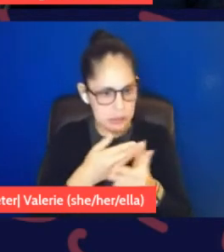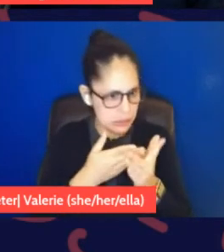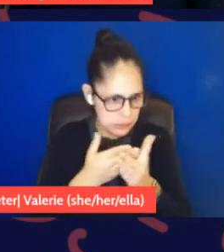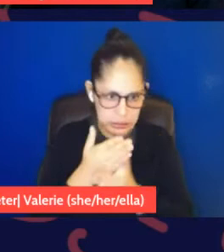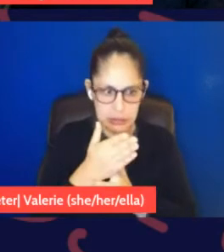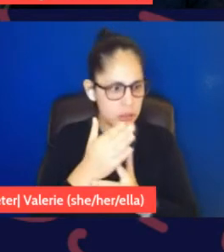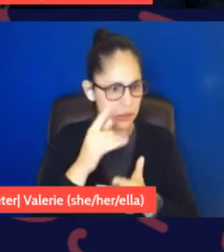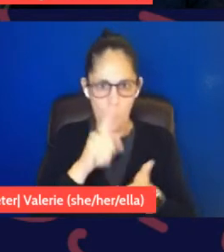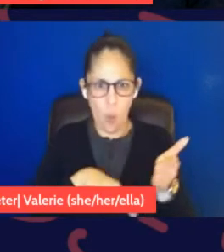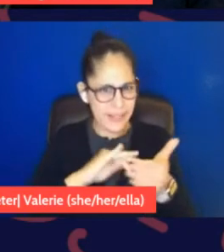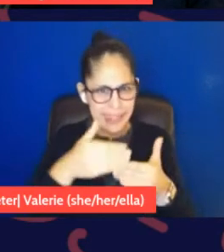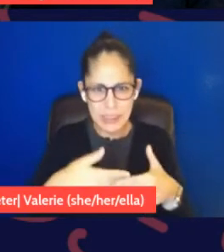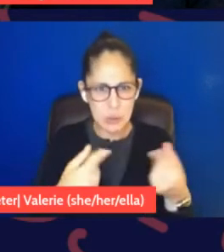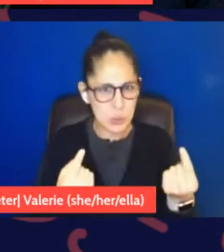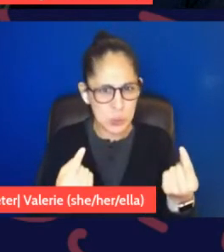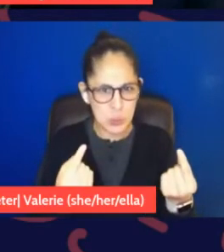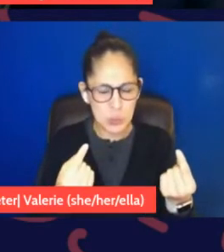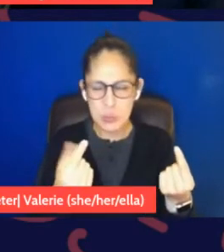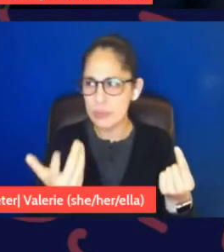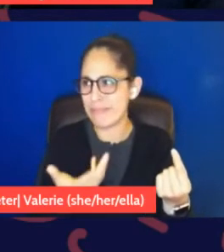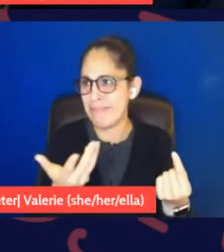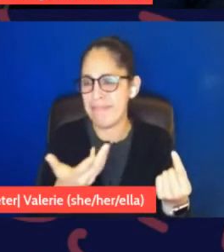step